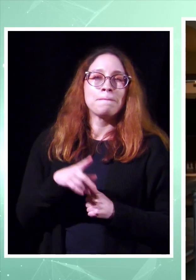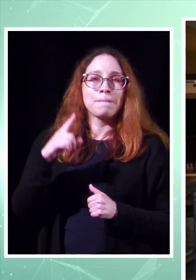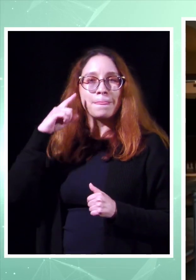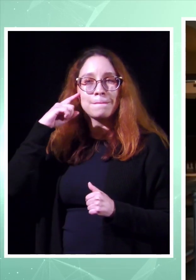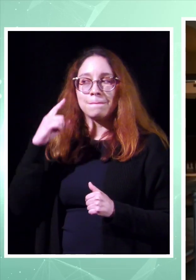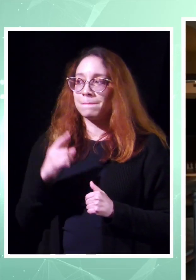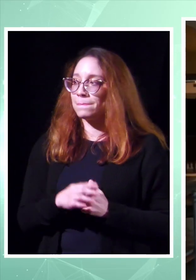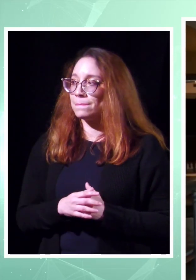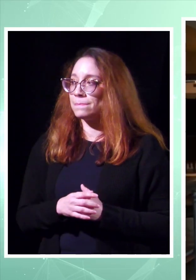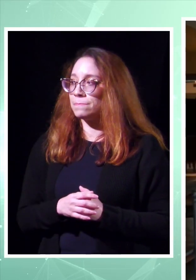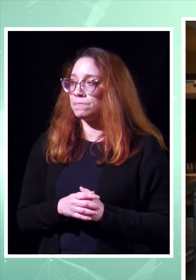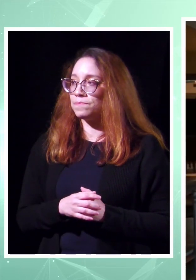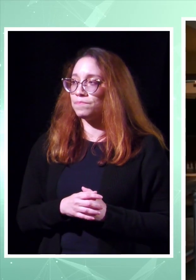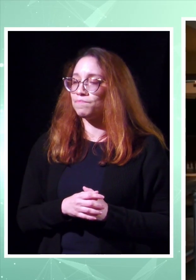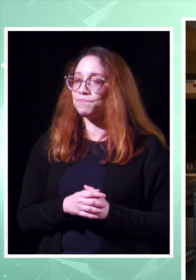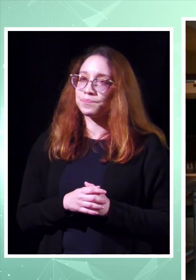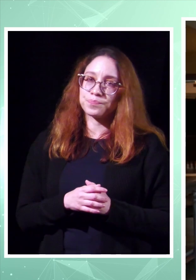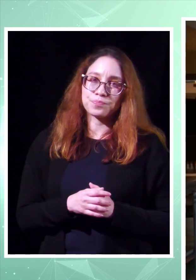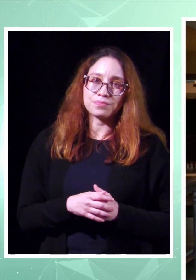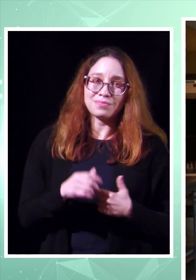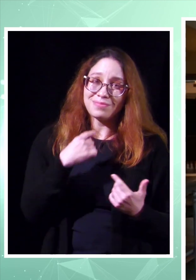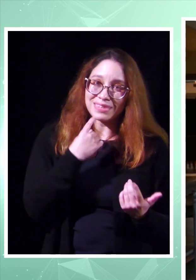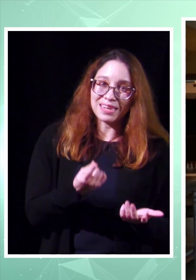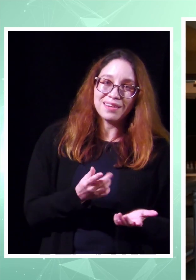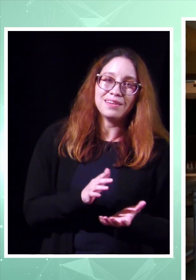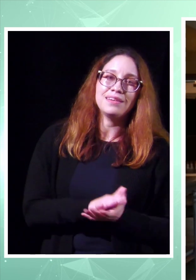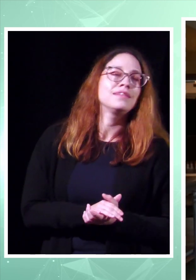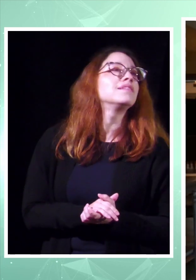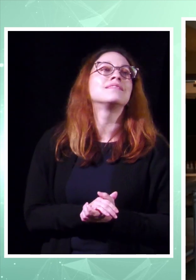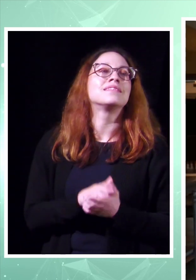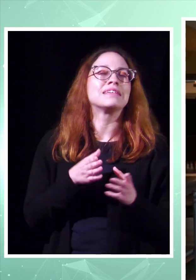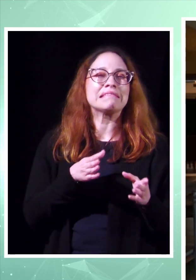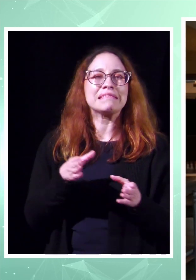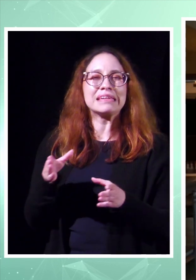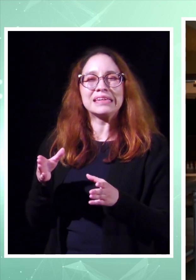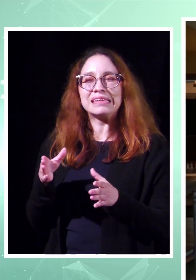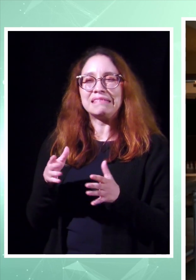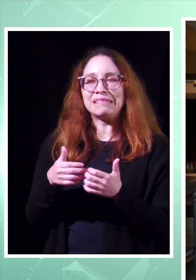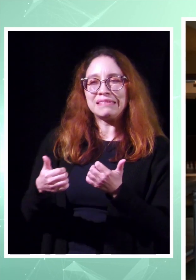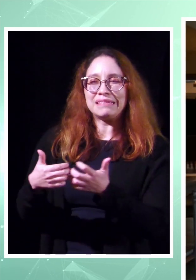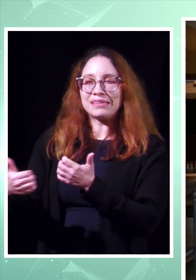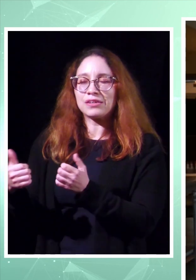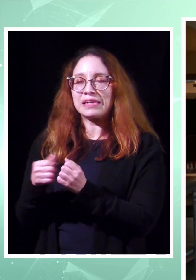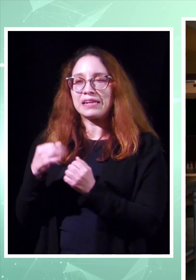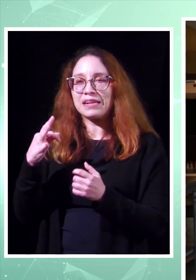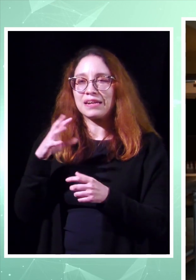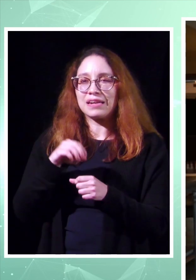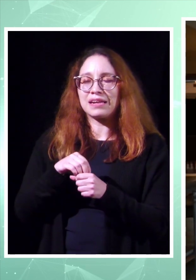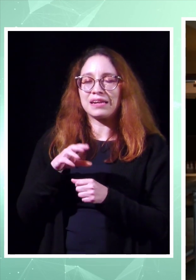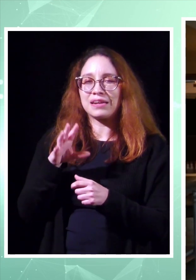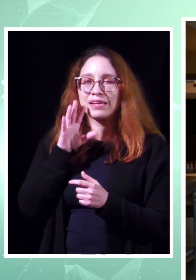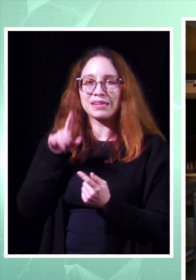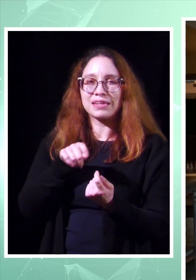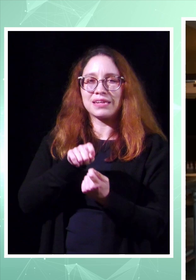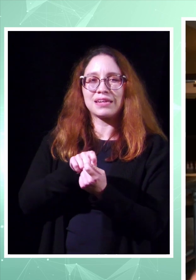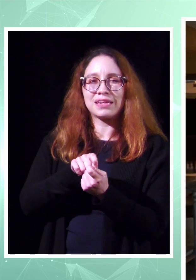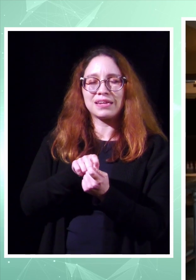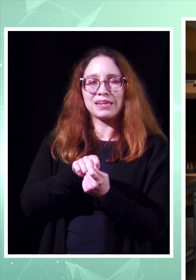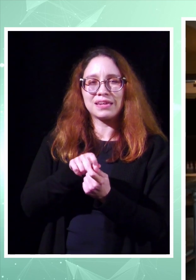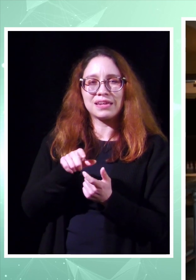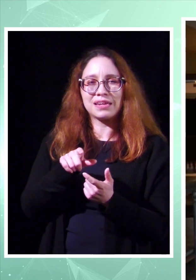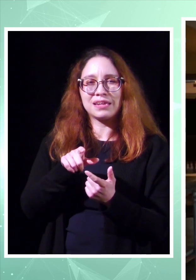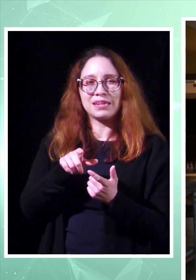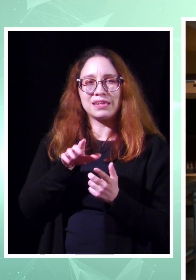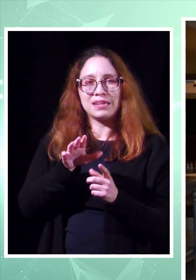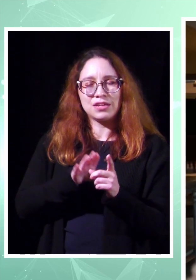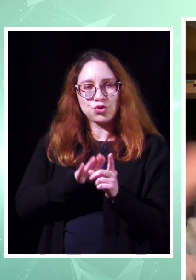think, I guess what I would tell you is there's ways of sorting all of that out, but it's going to get into very specifics about you as a